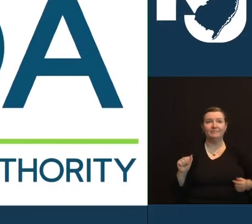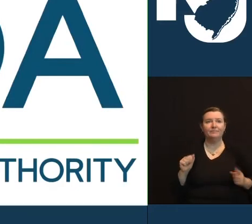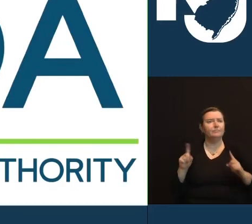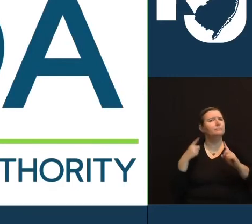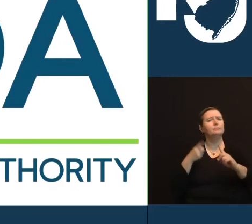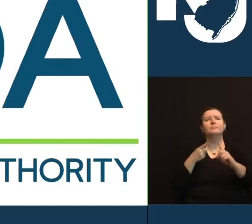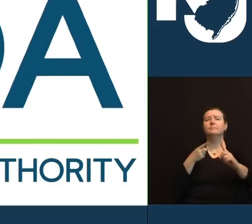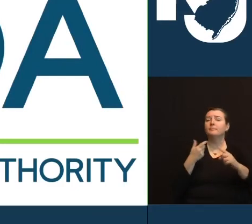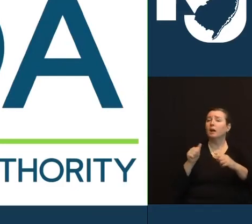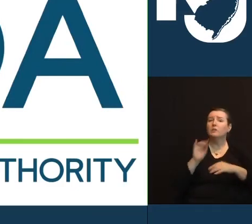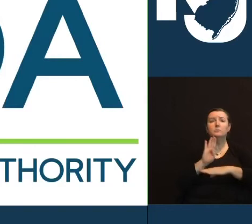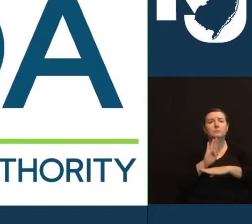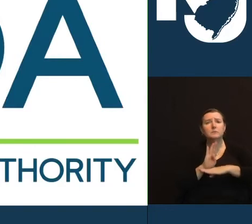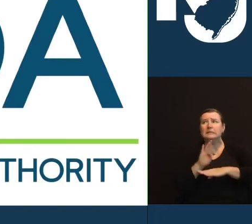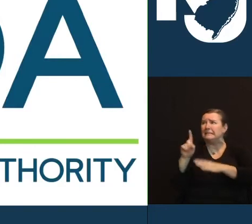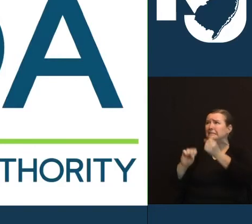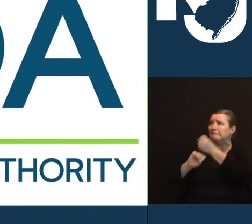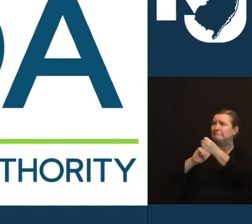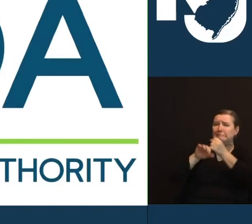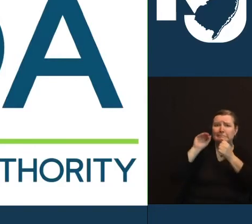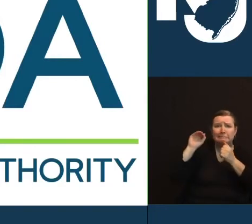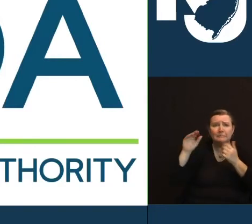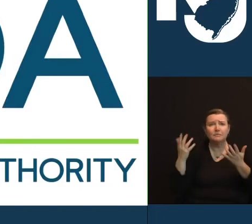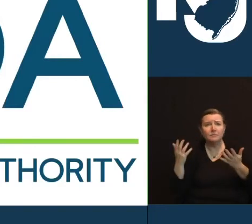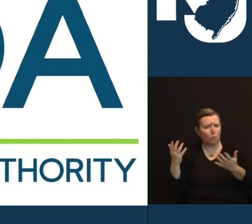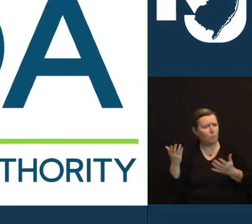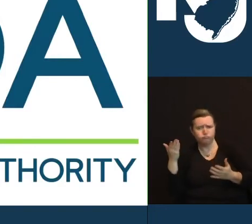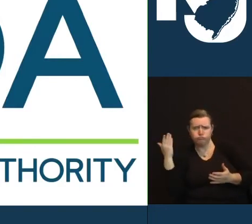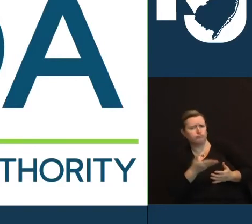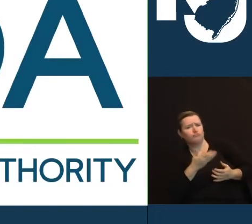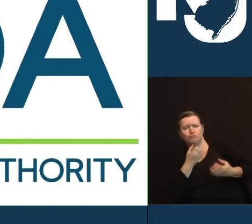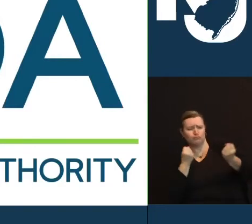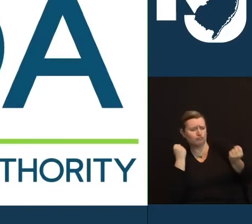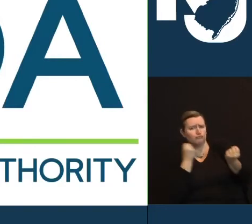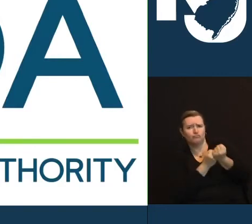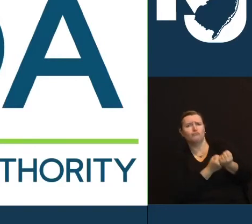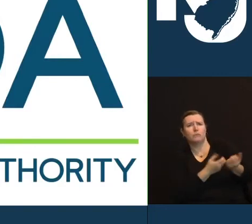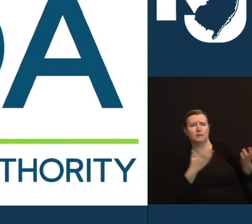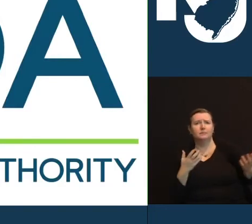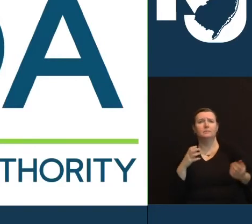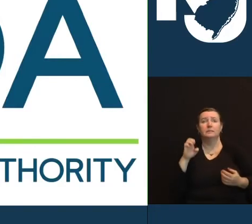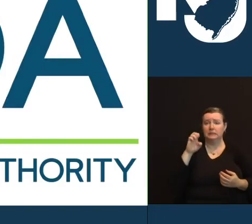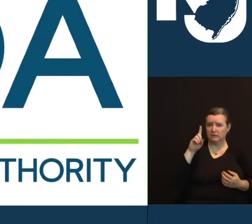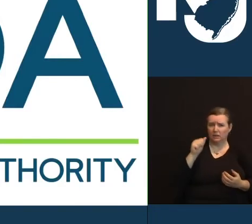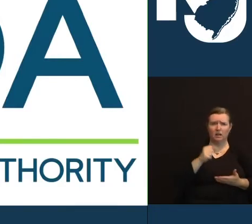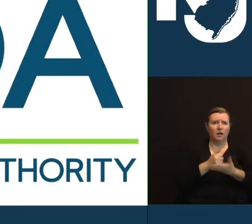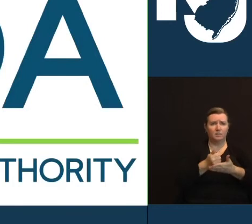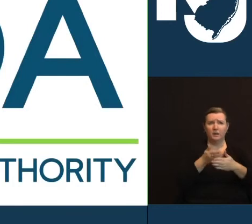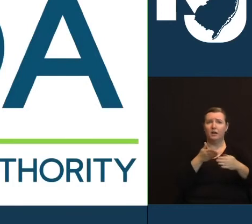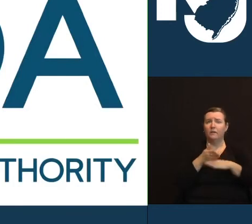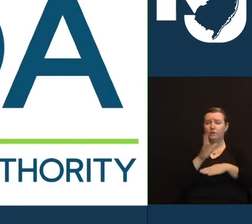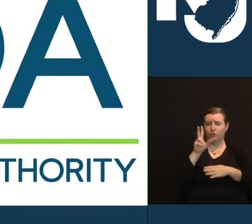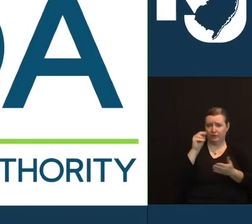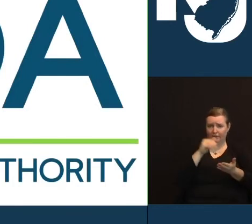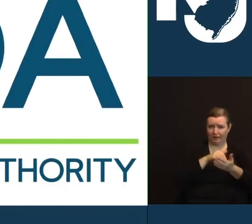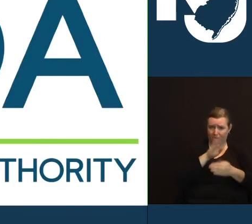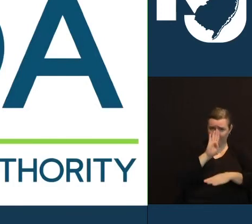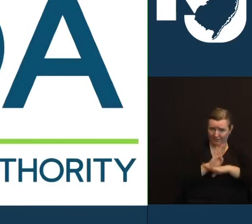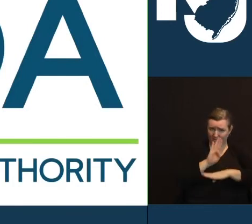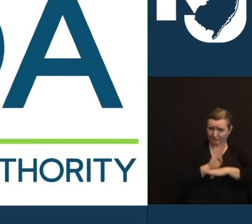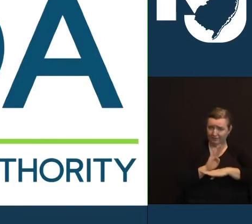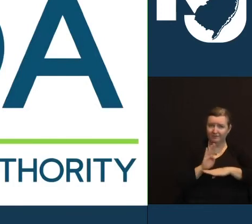small businesses need. As we had noted before, the EDA has now assisted more than 30,000 businesses and organizations through